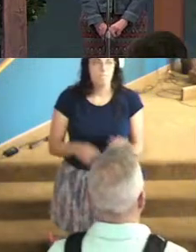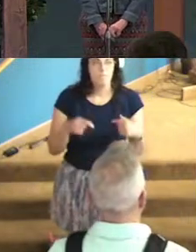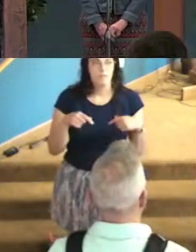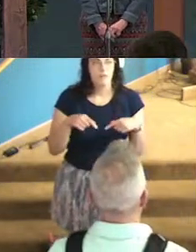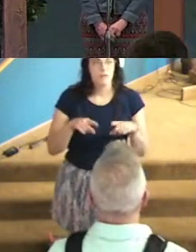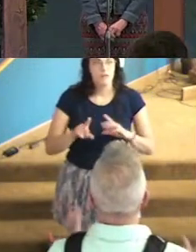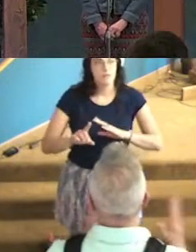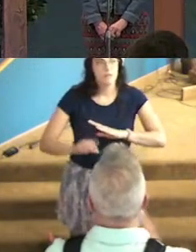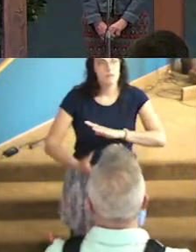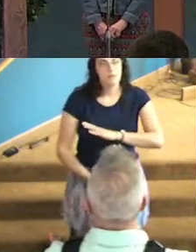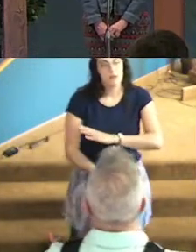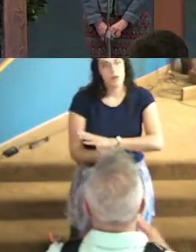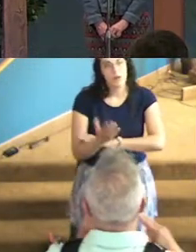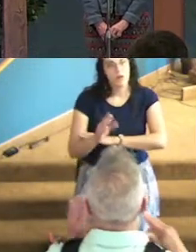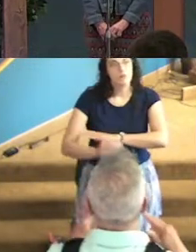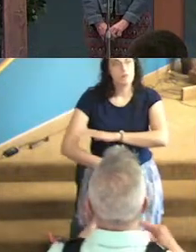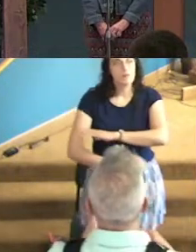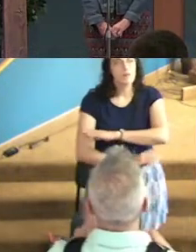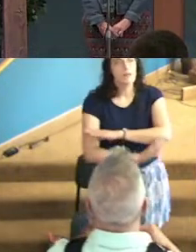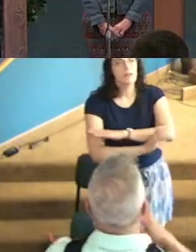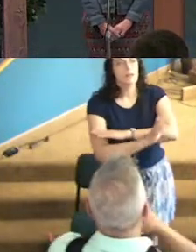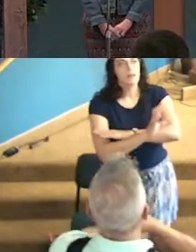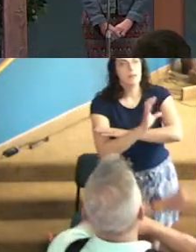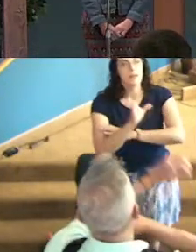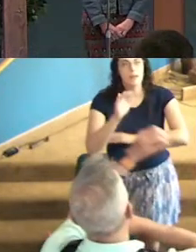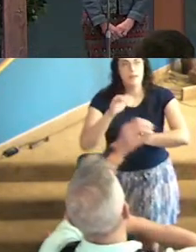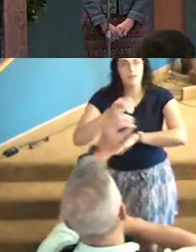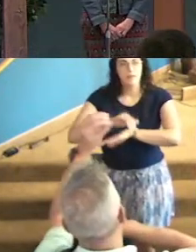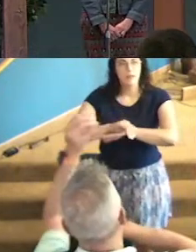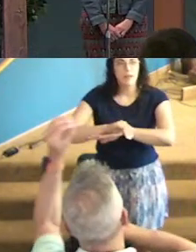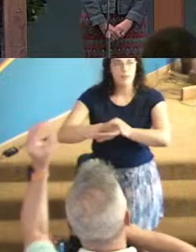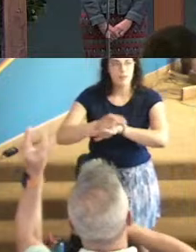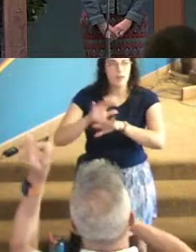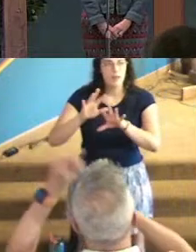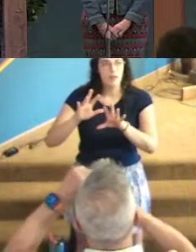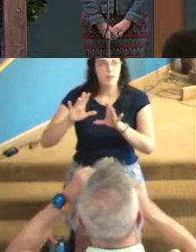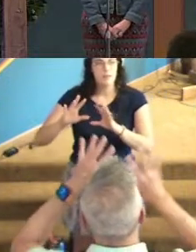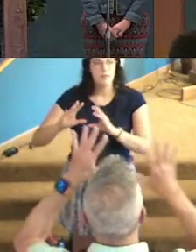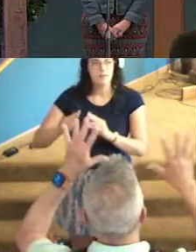As morning dawns and